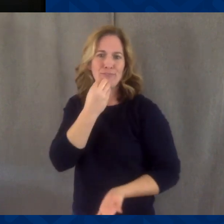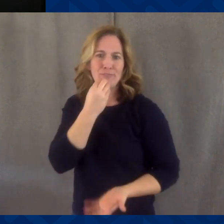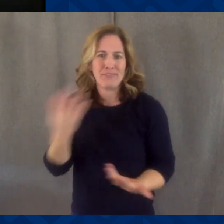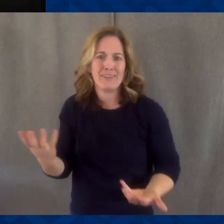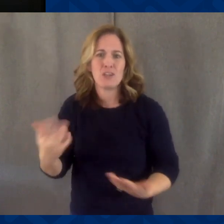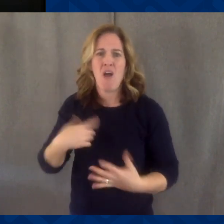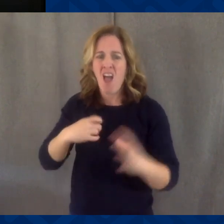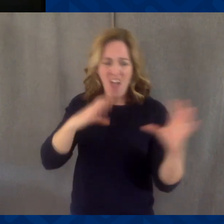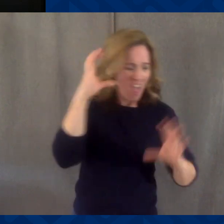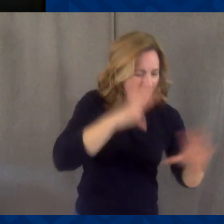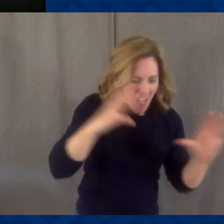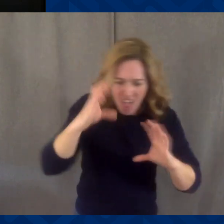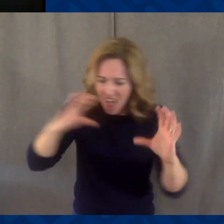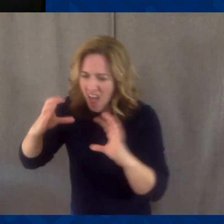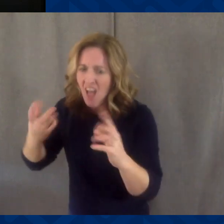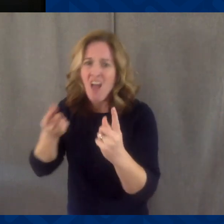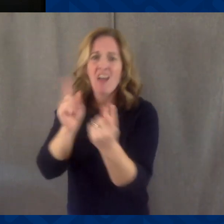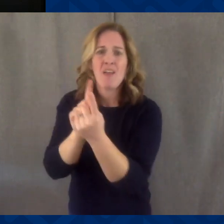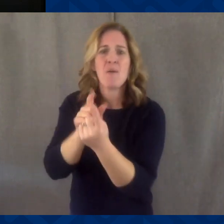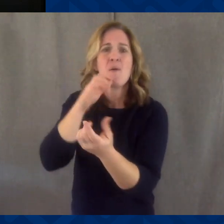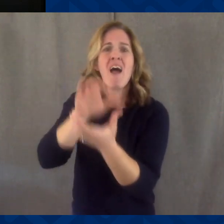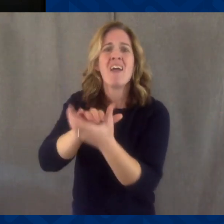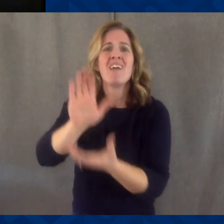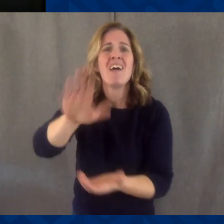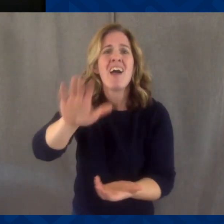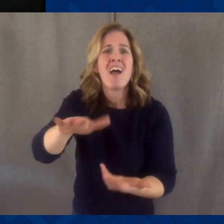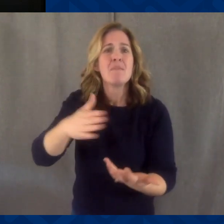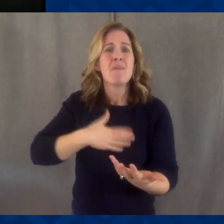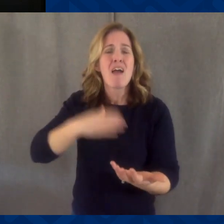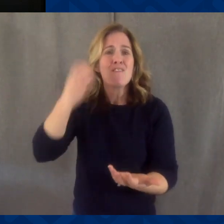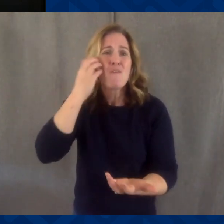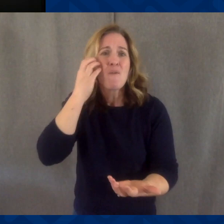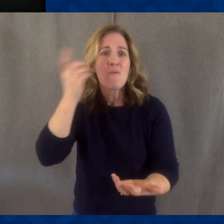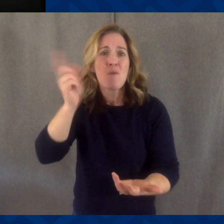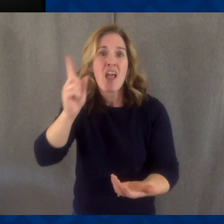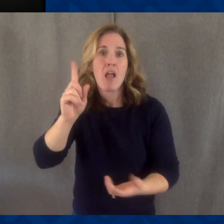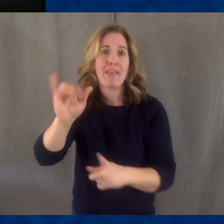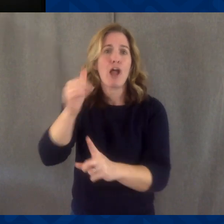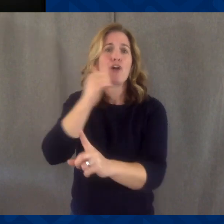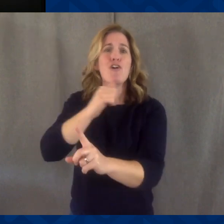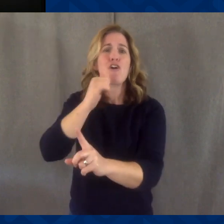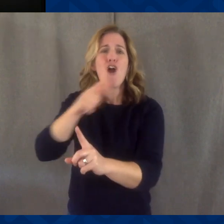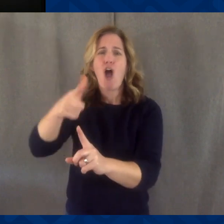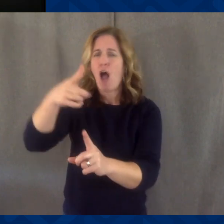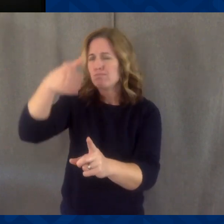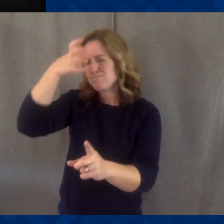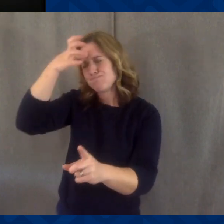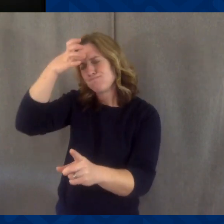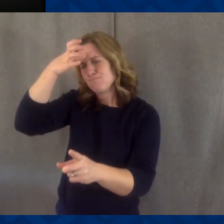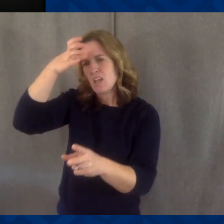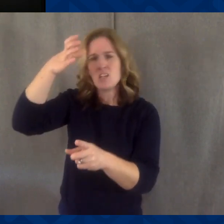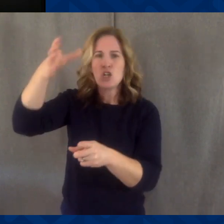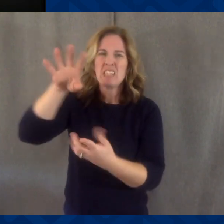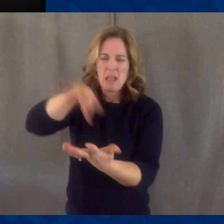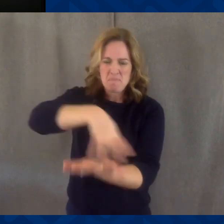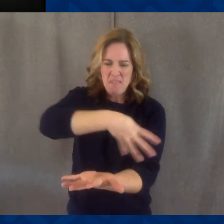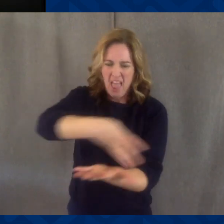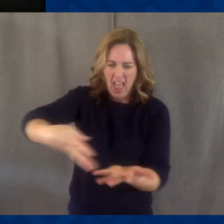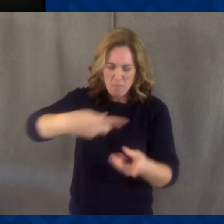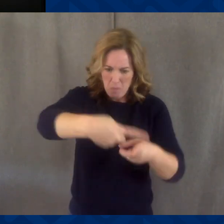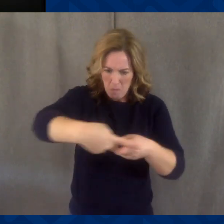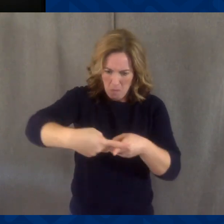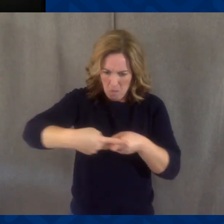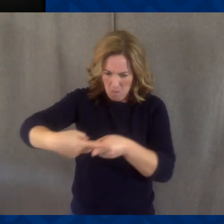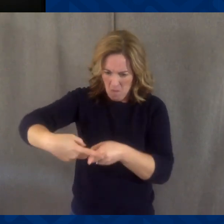sweaty and upset, and I'll say, Elise, have you seen my phone? And this girl, every time, can draw me coordinates to where I lost